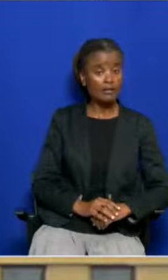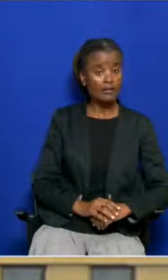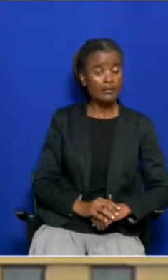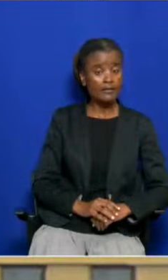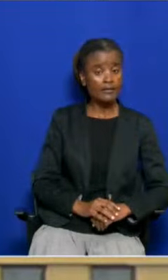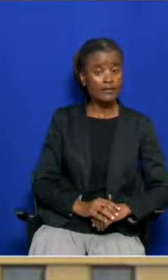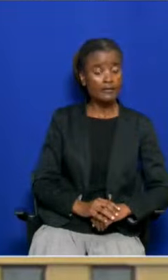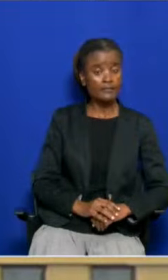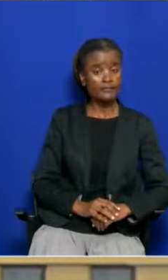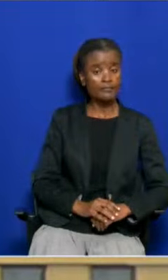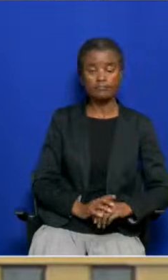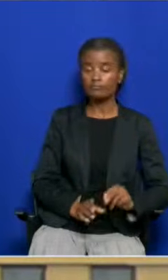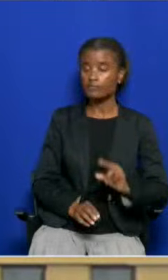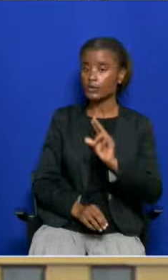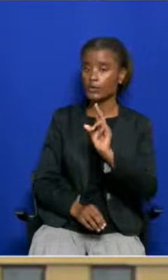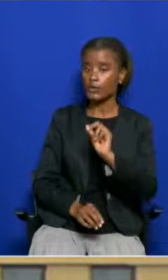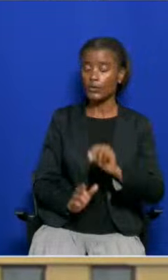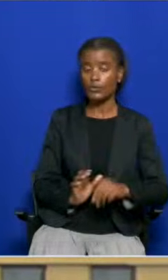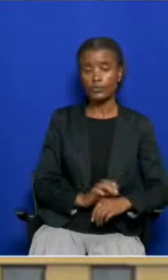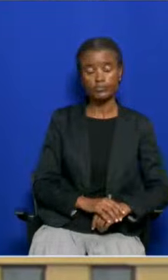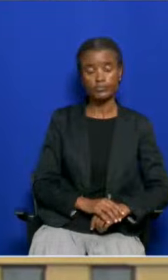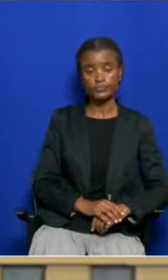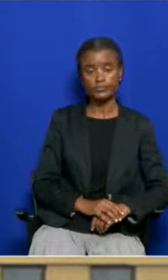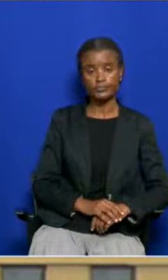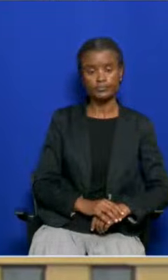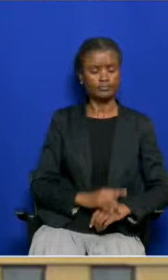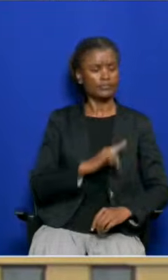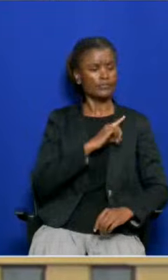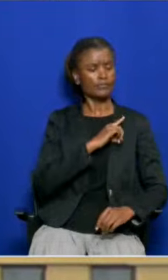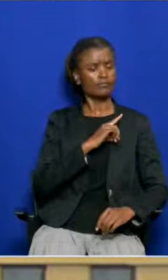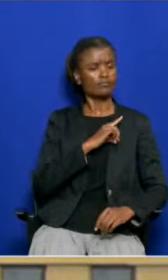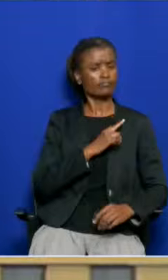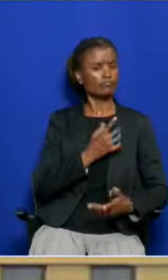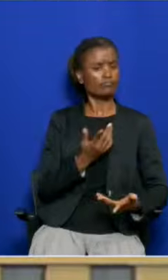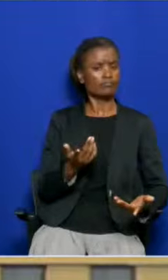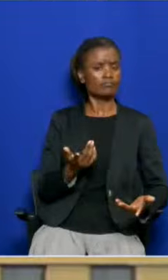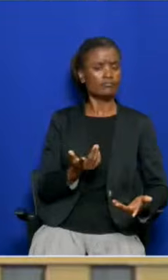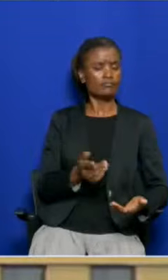No, I did not. Why not?